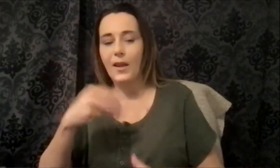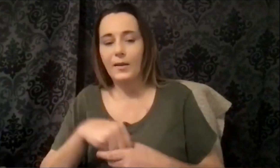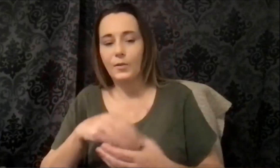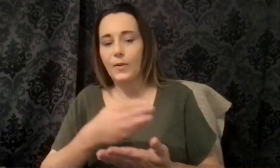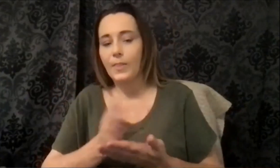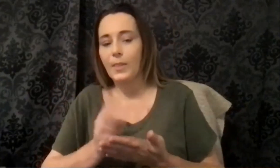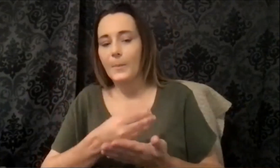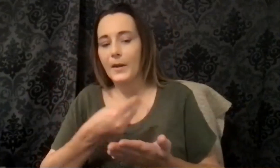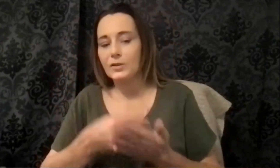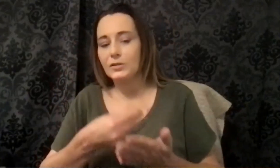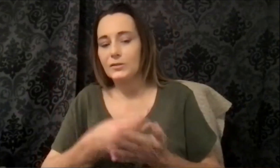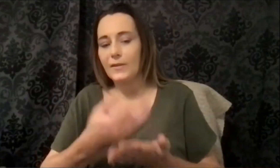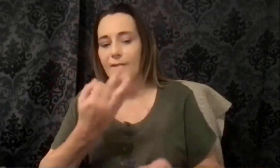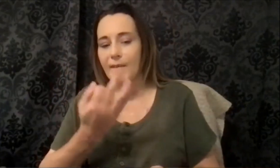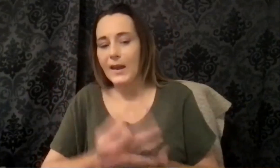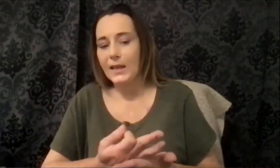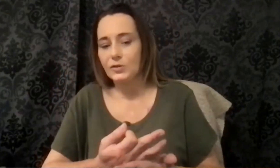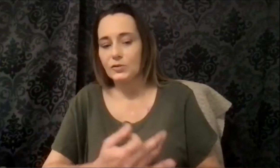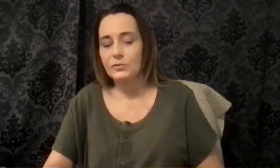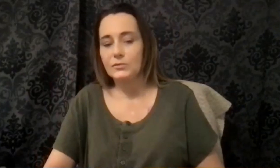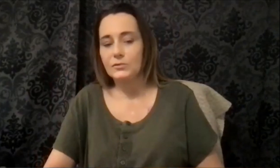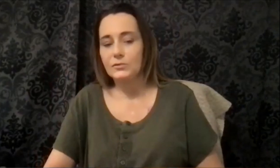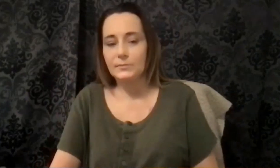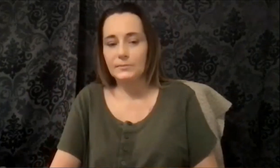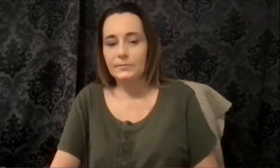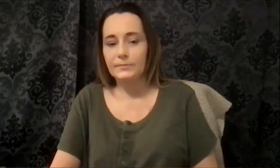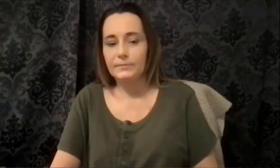in the financials?